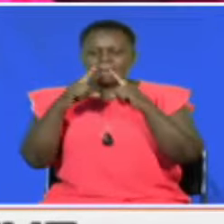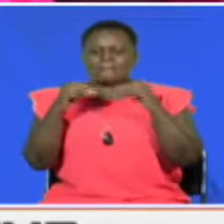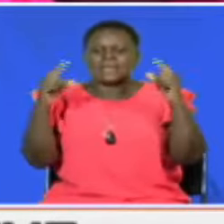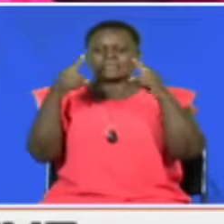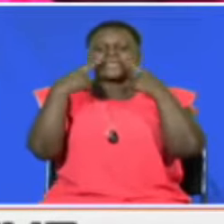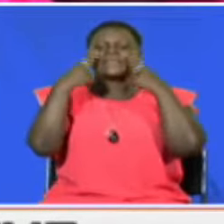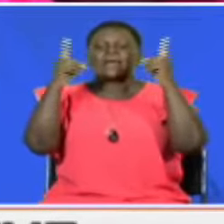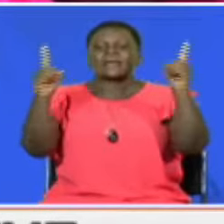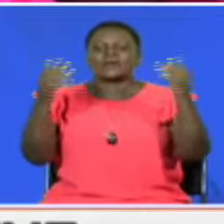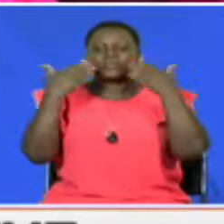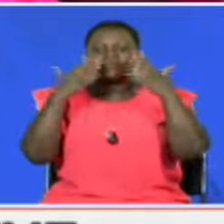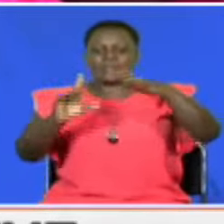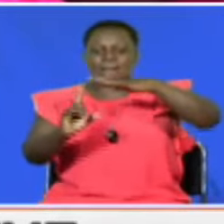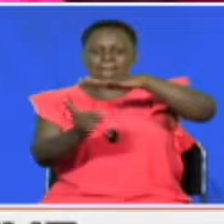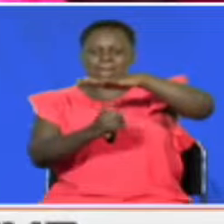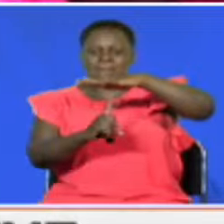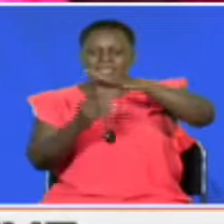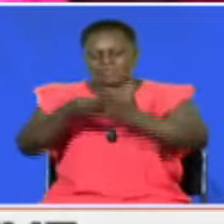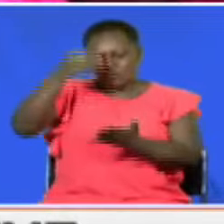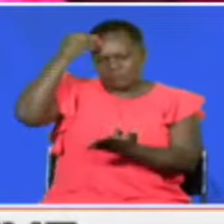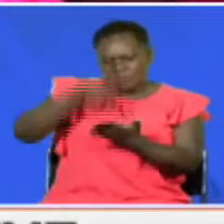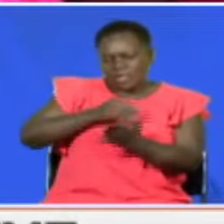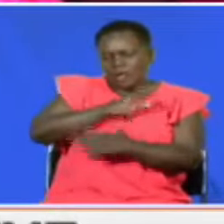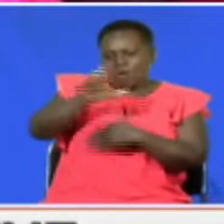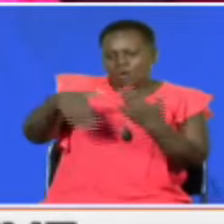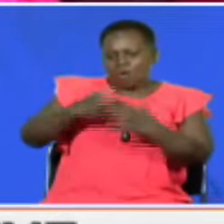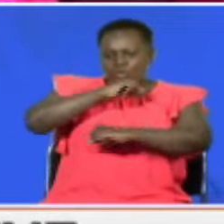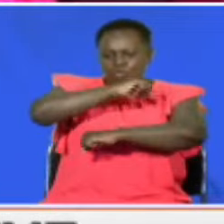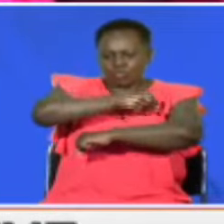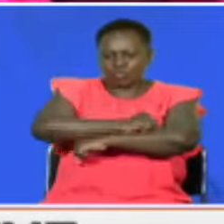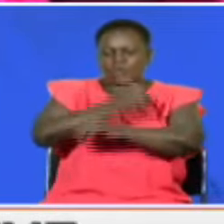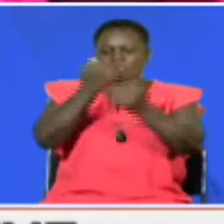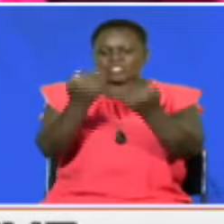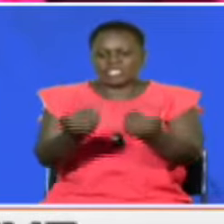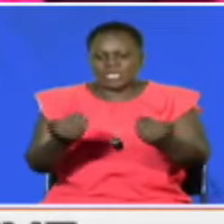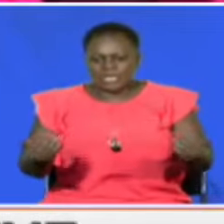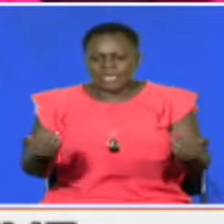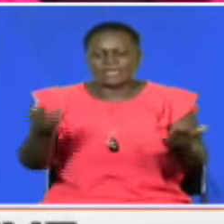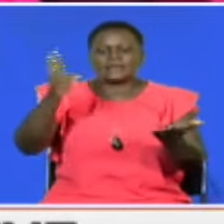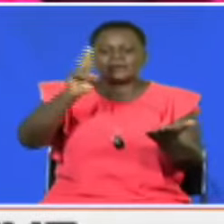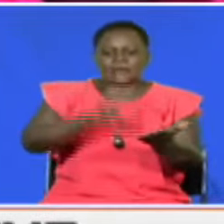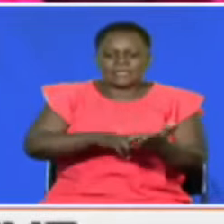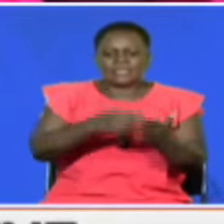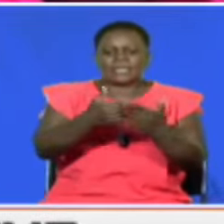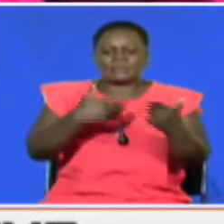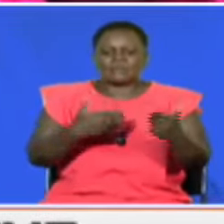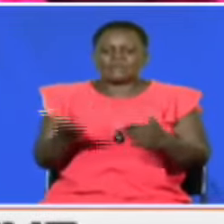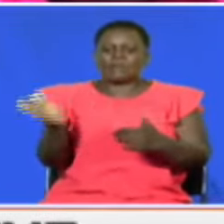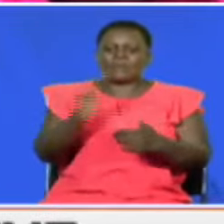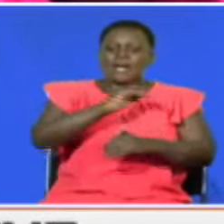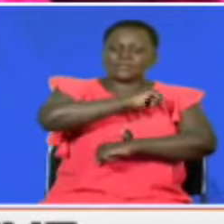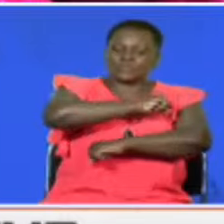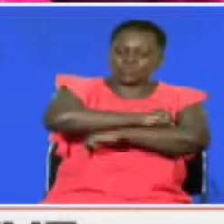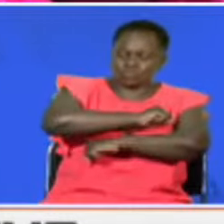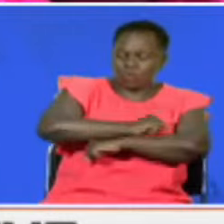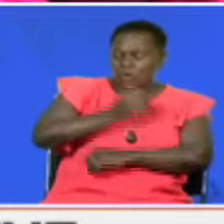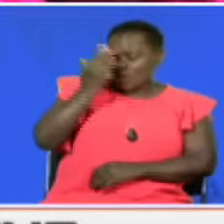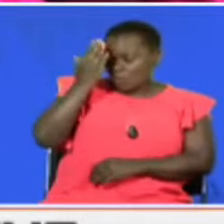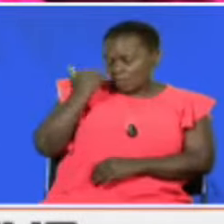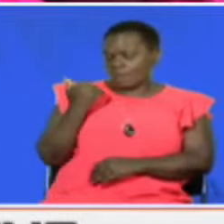been passed in the Ministry of Education, all school-going children to register before they go back to school, so